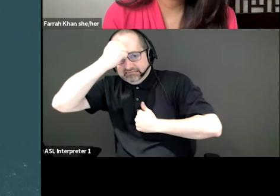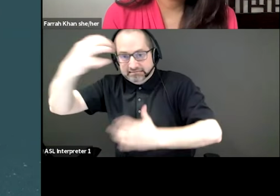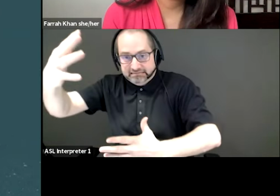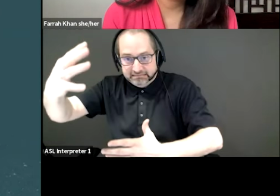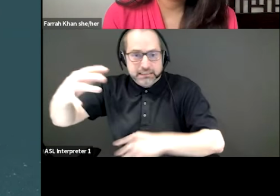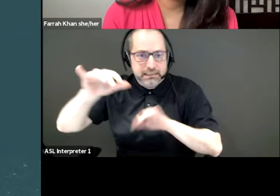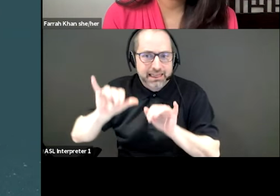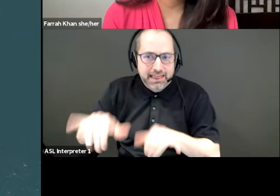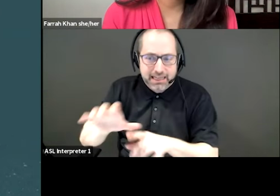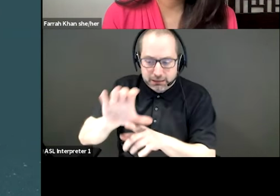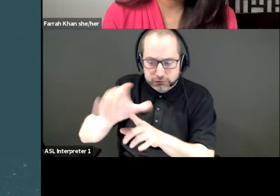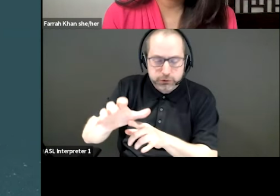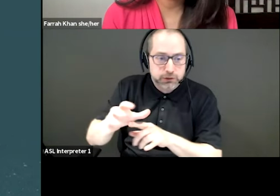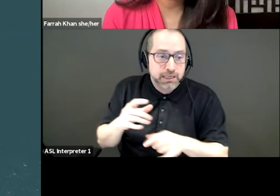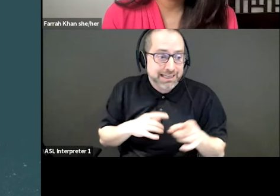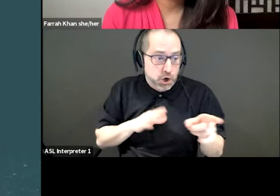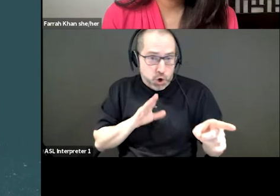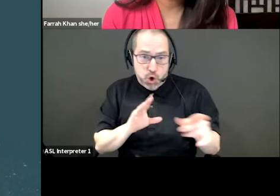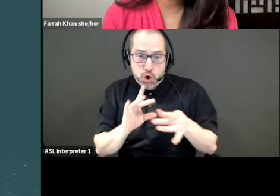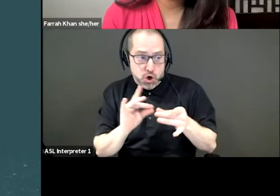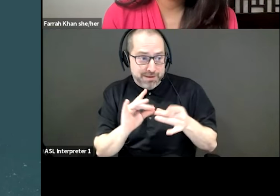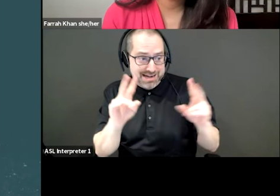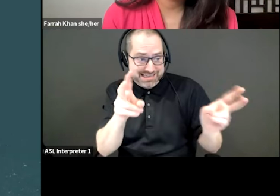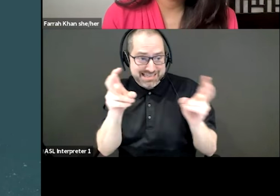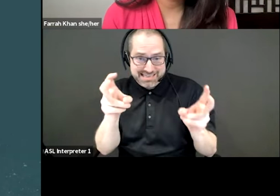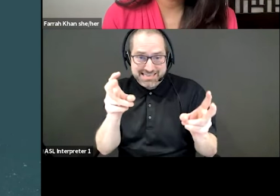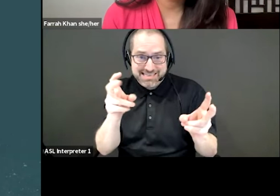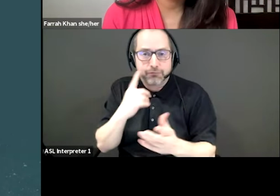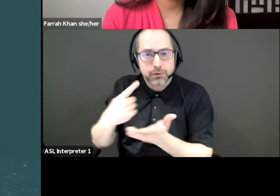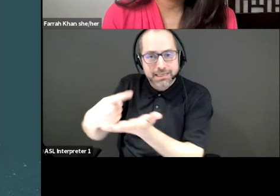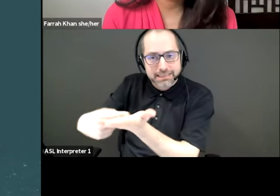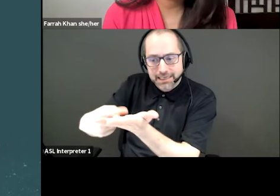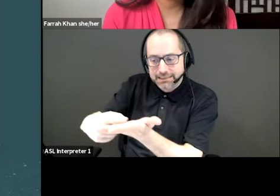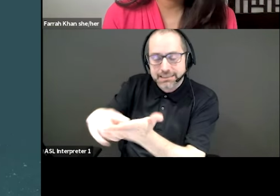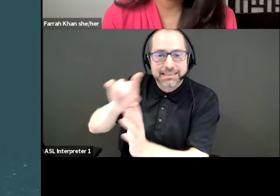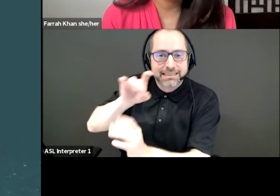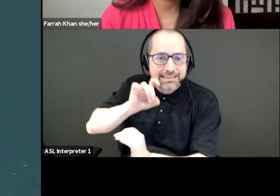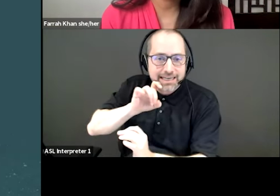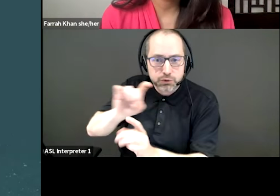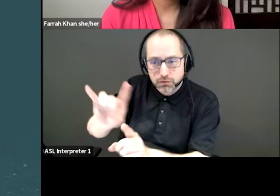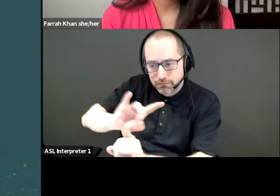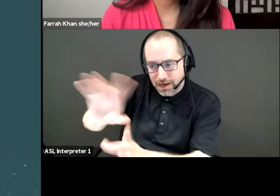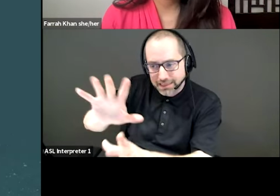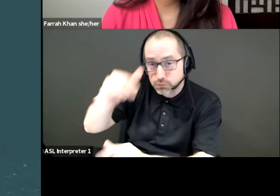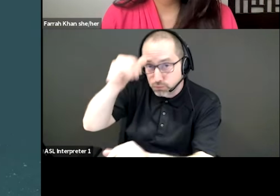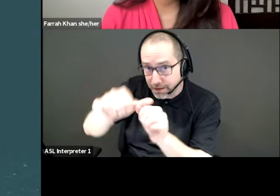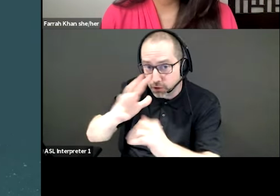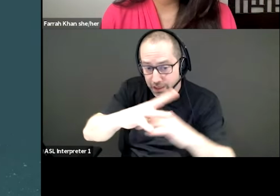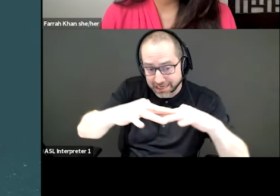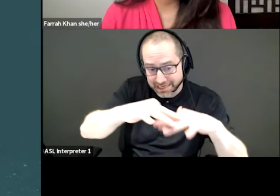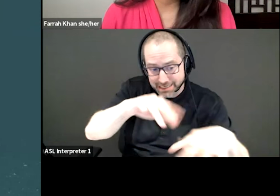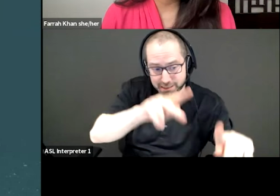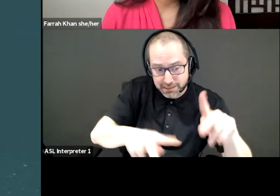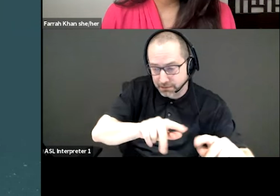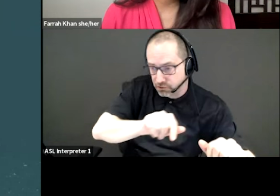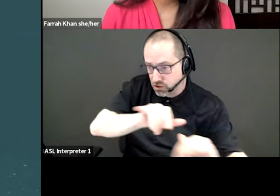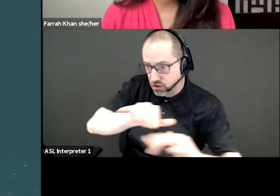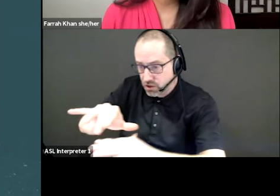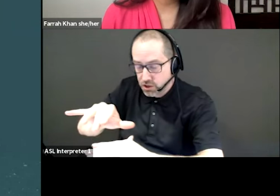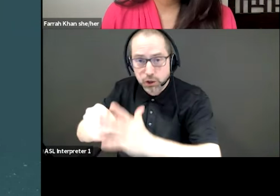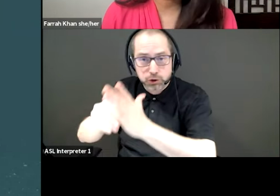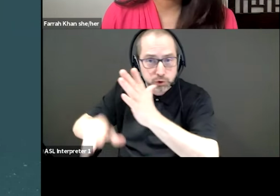have conversations on campus about sexual violence, we must remember that Indigenous people enter into the space, students, staff, and faculty,